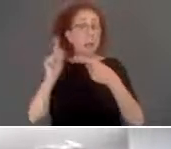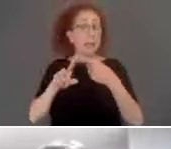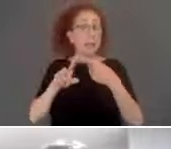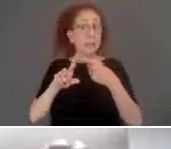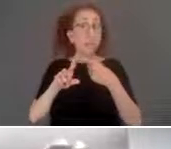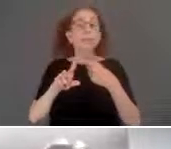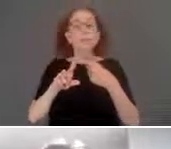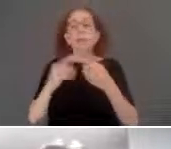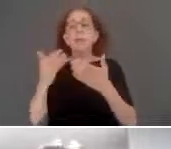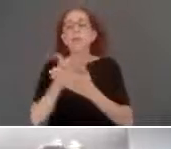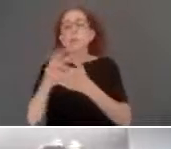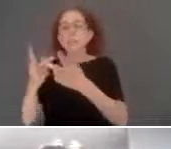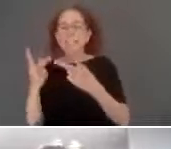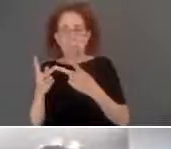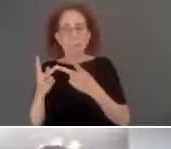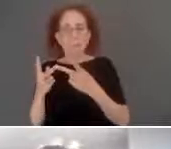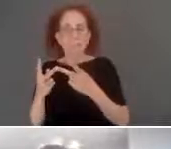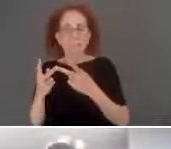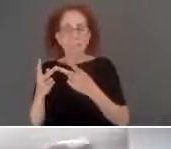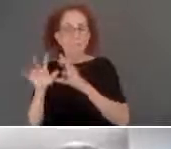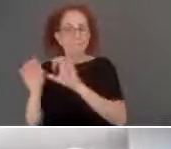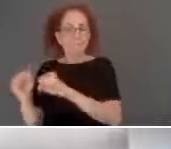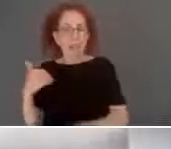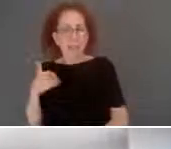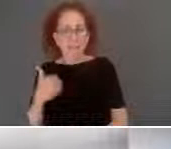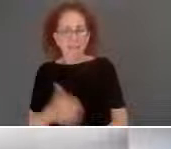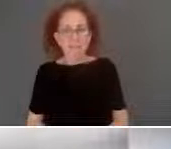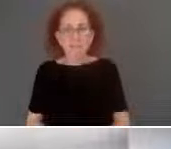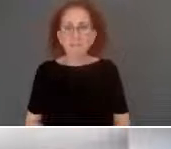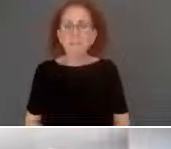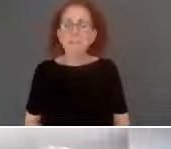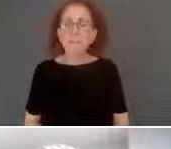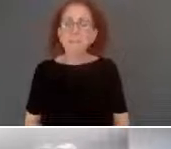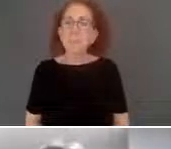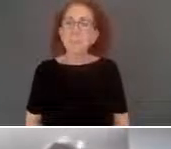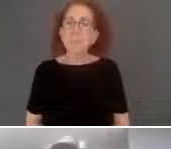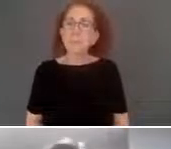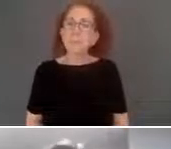site, until we're able to identify a new site. And